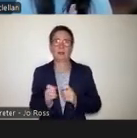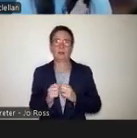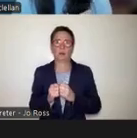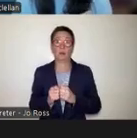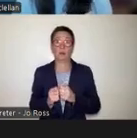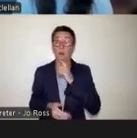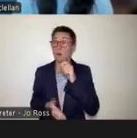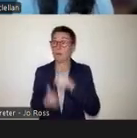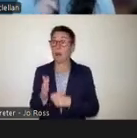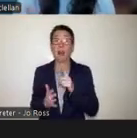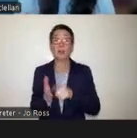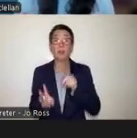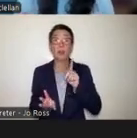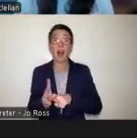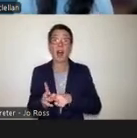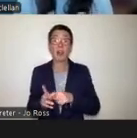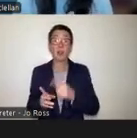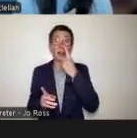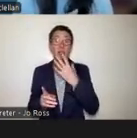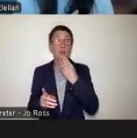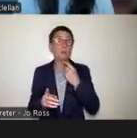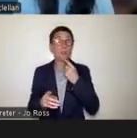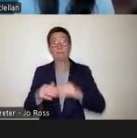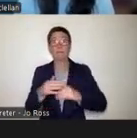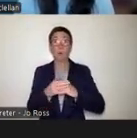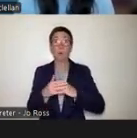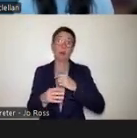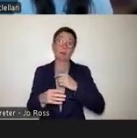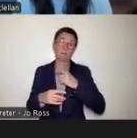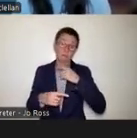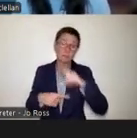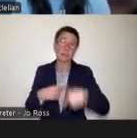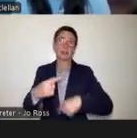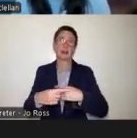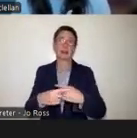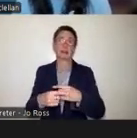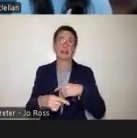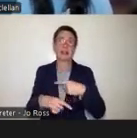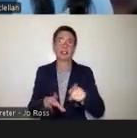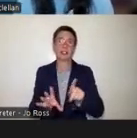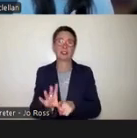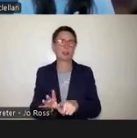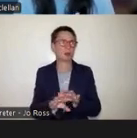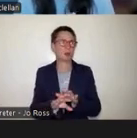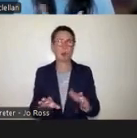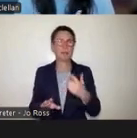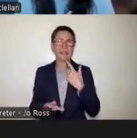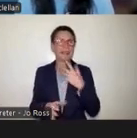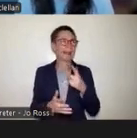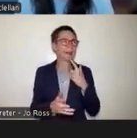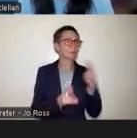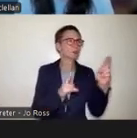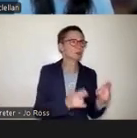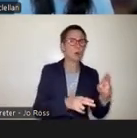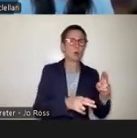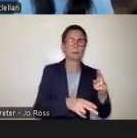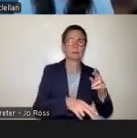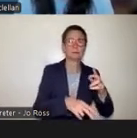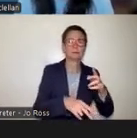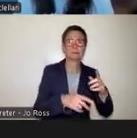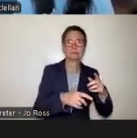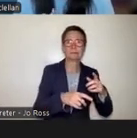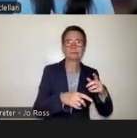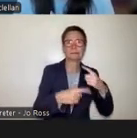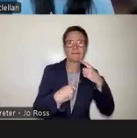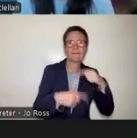buy it in July, you can use it until the following July. Nobody's getting a better deal because they've come earlier in the season. And the real value in that is kind of